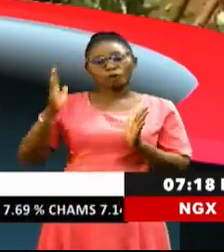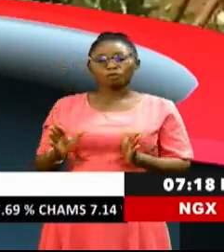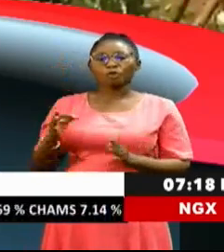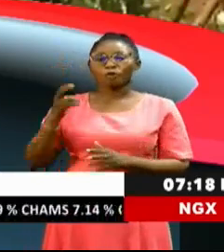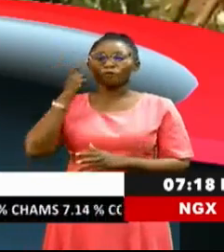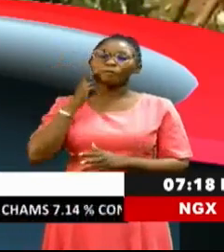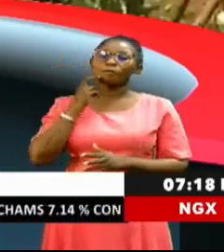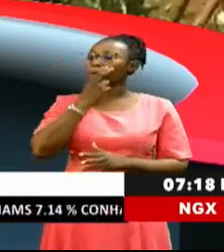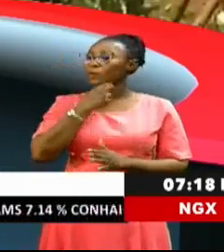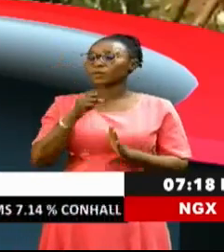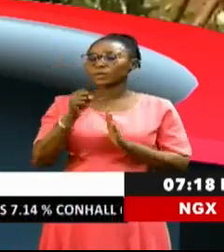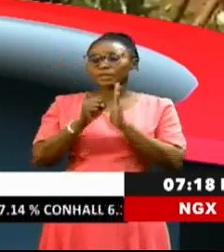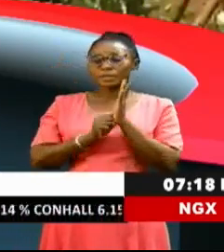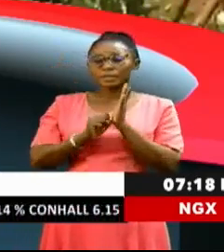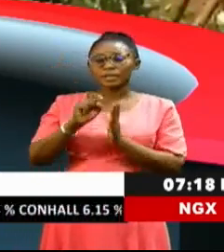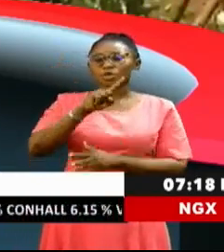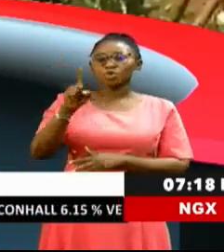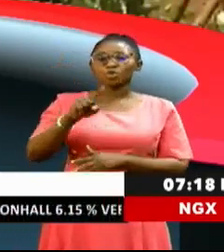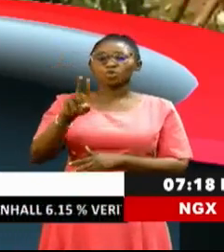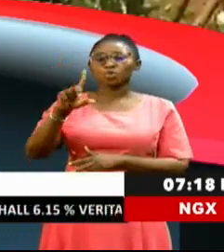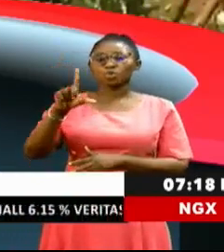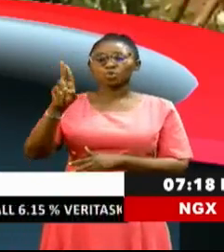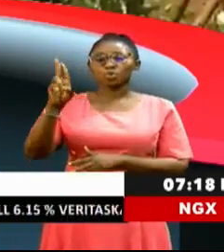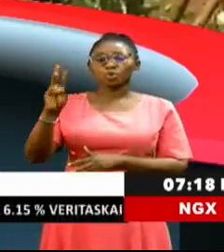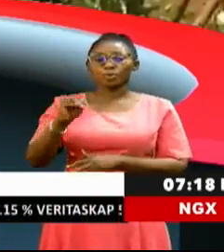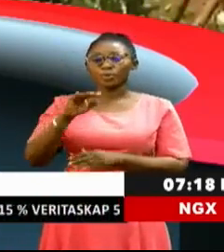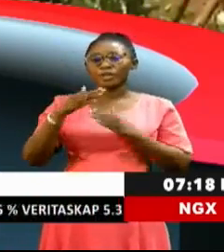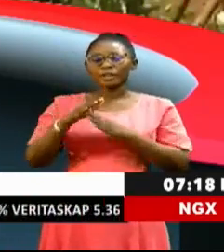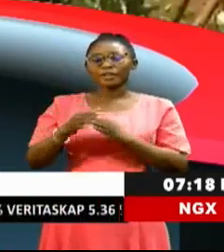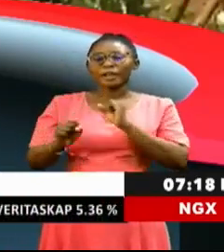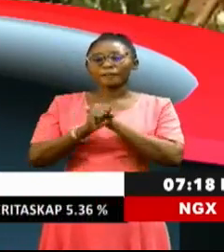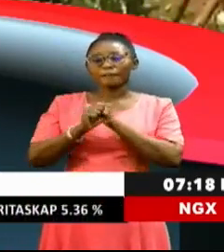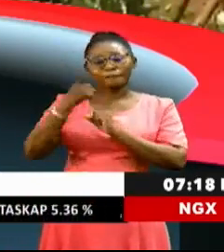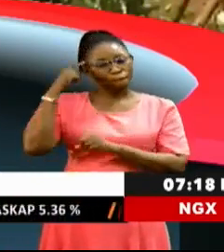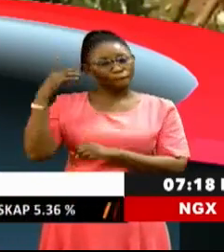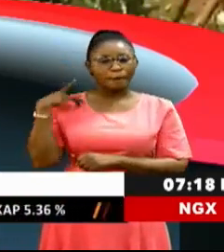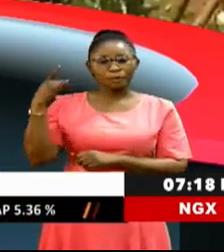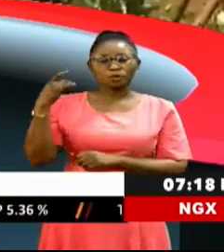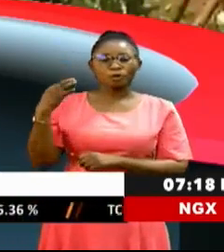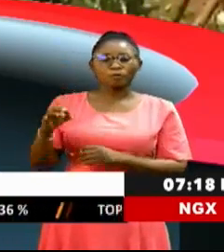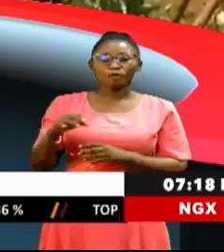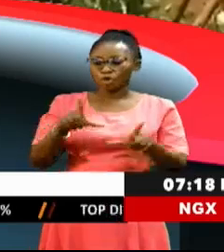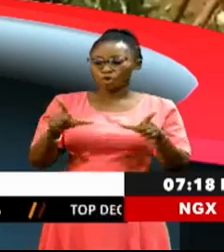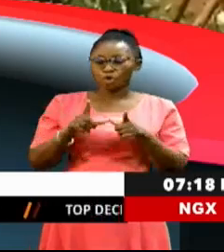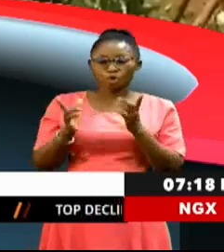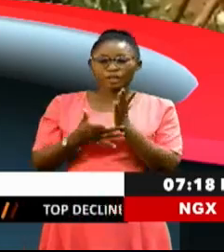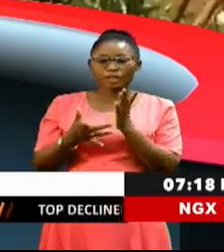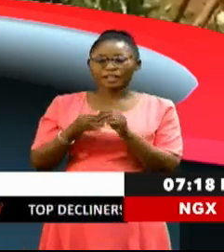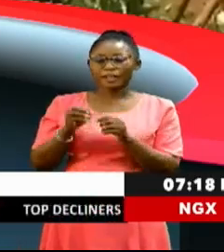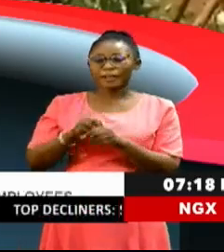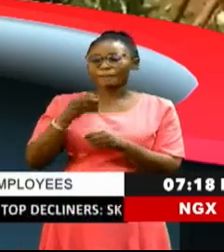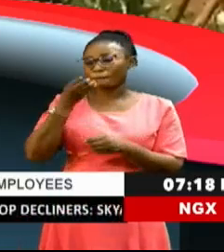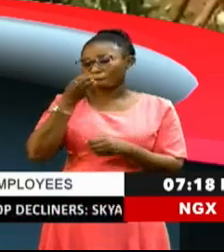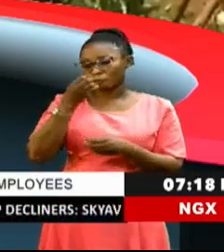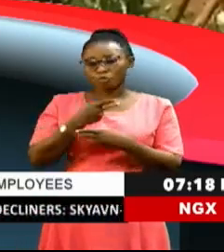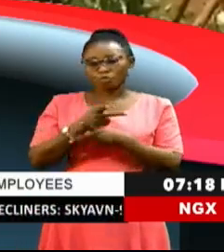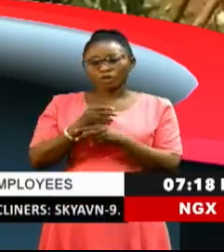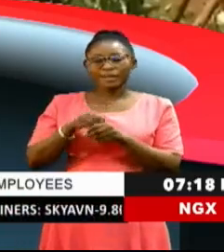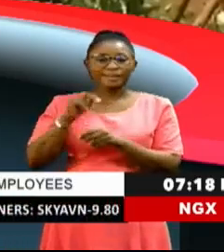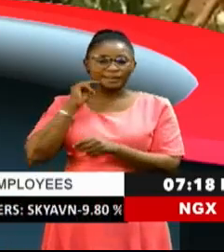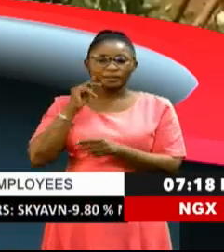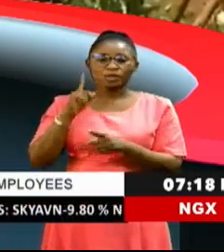State, Babagana Umar Azulum, is leading the advocacy for application of local technology in food production in Nigeria. To